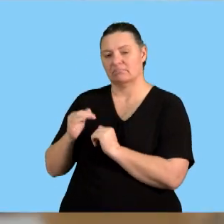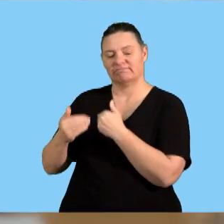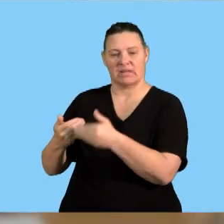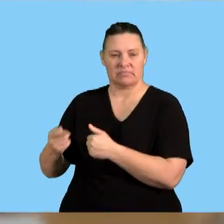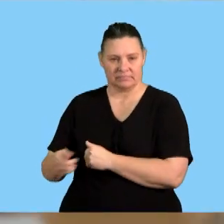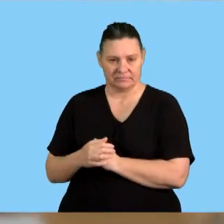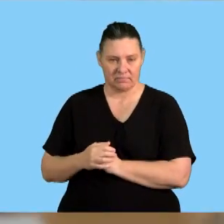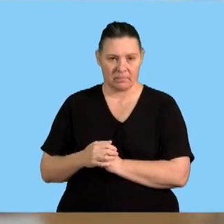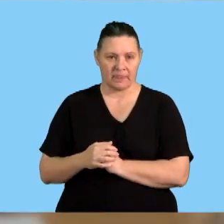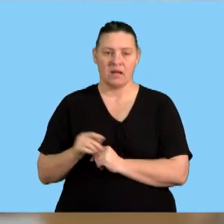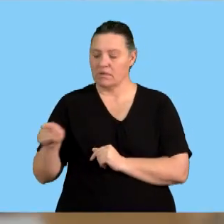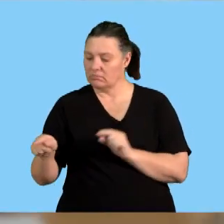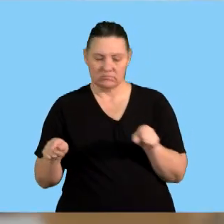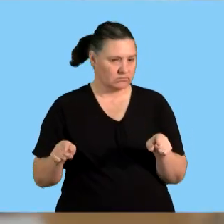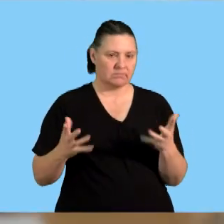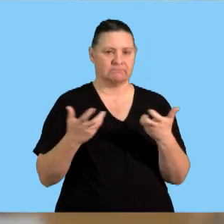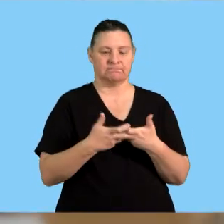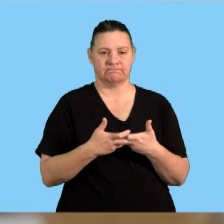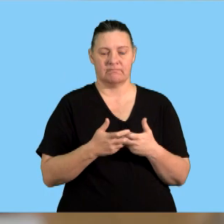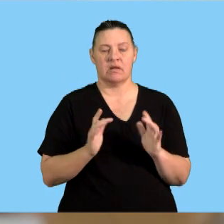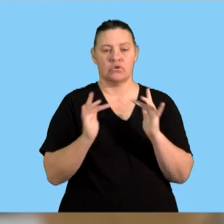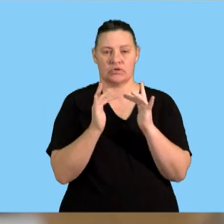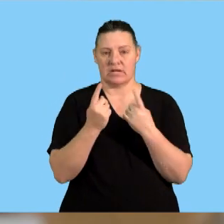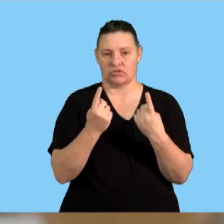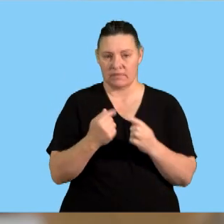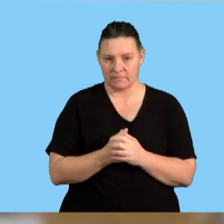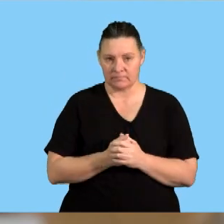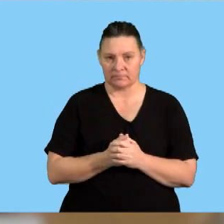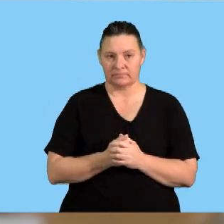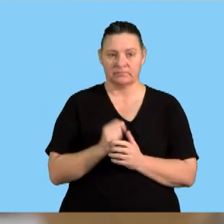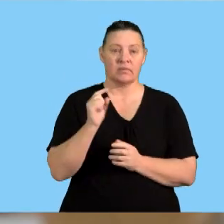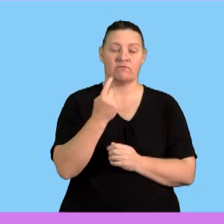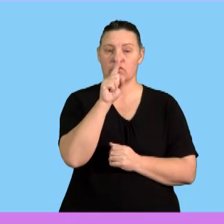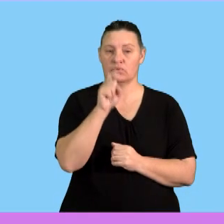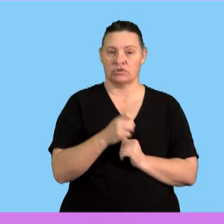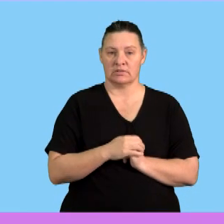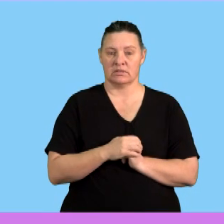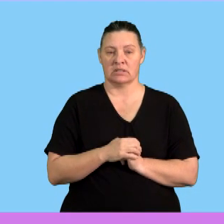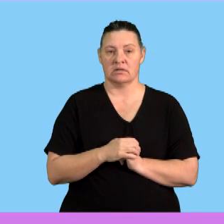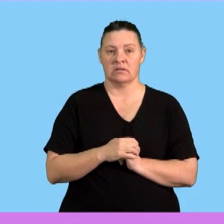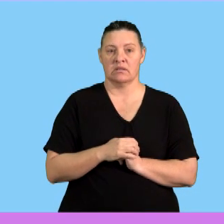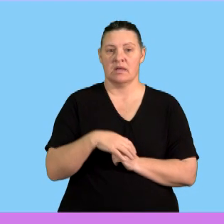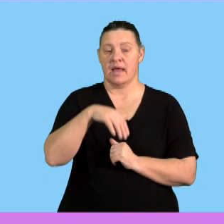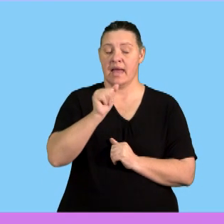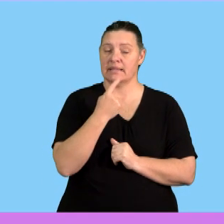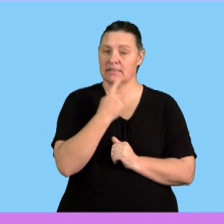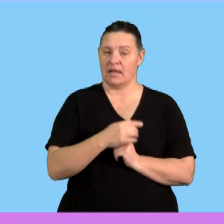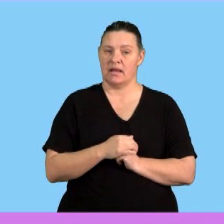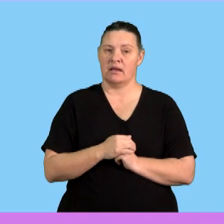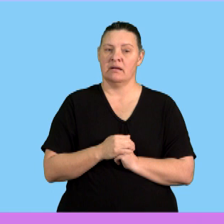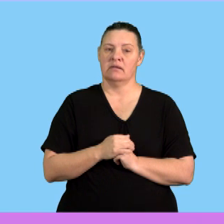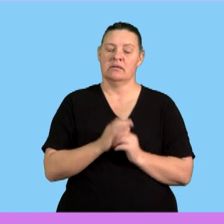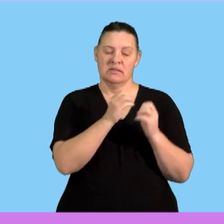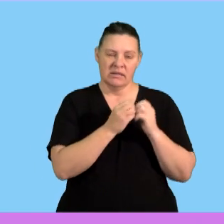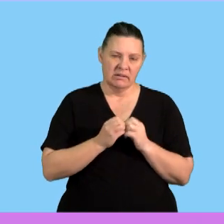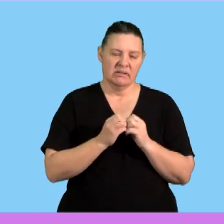diagram, and connected with the information given to you. Okay, now let's look at our first question. Question number A